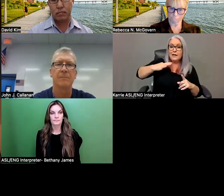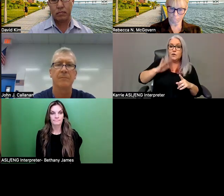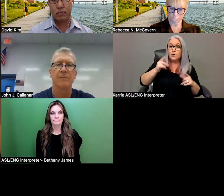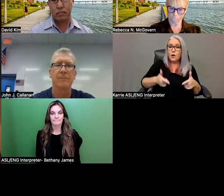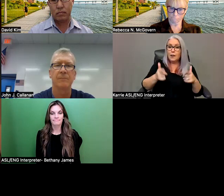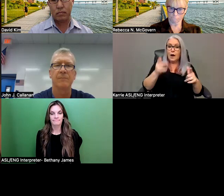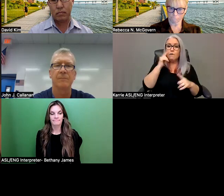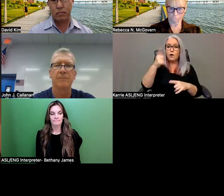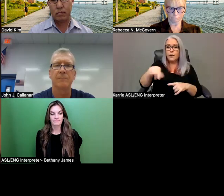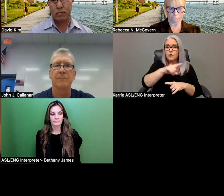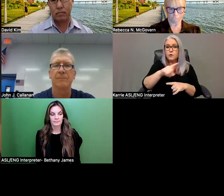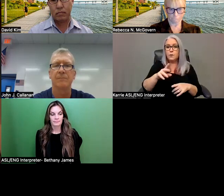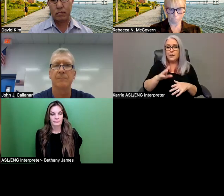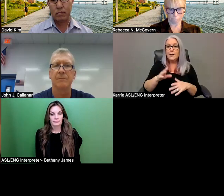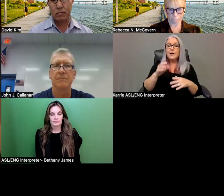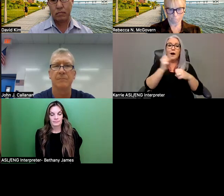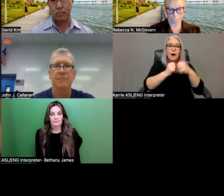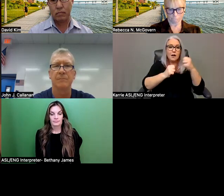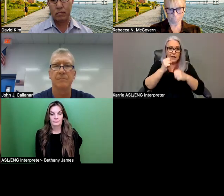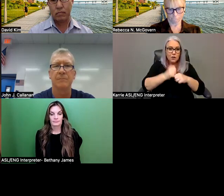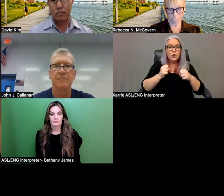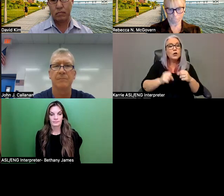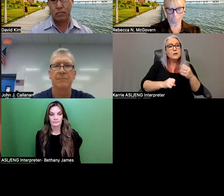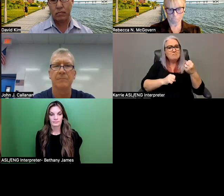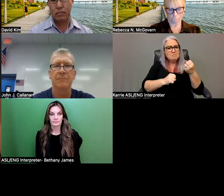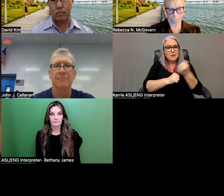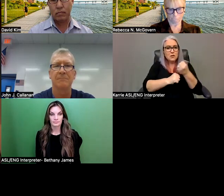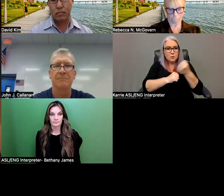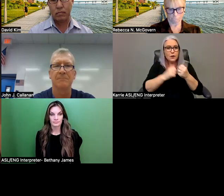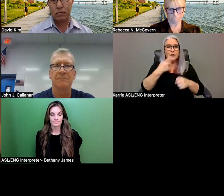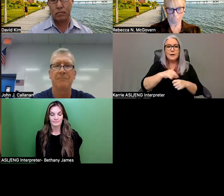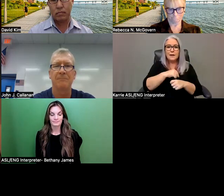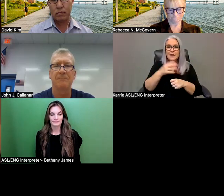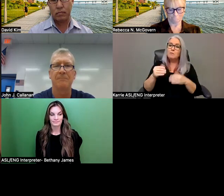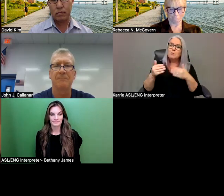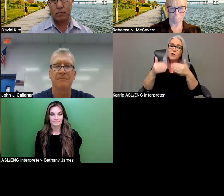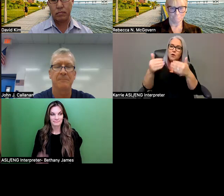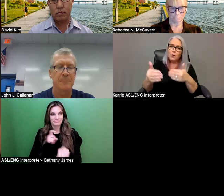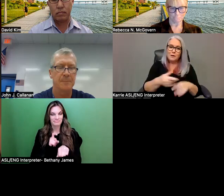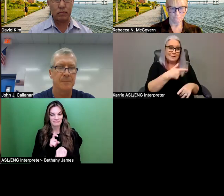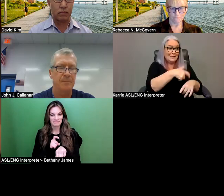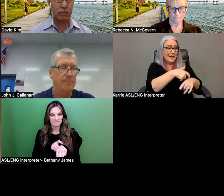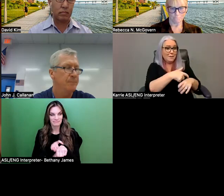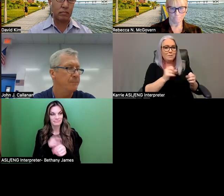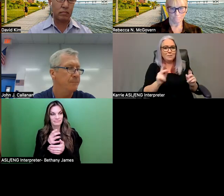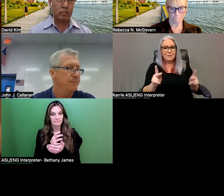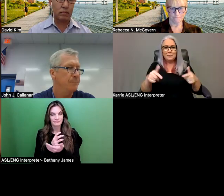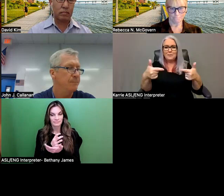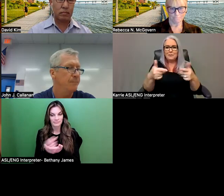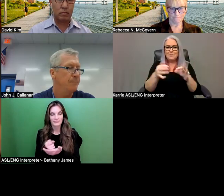for there to be some architectural and historical integrity in whatever That's projects time. move forward. Thank you. Ms. McGovern.